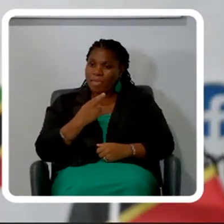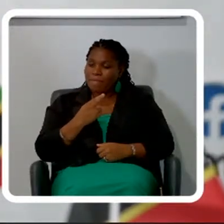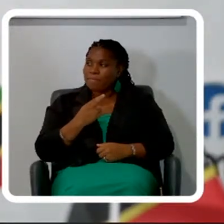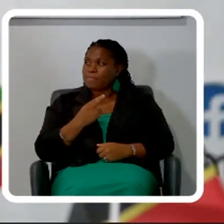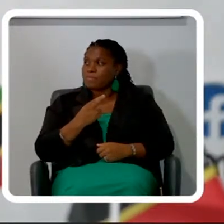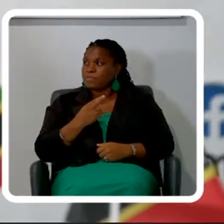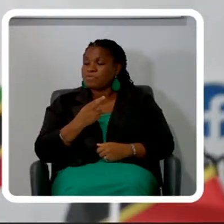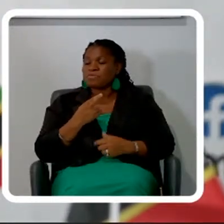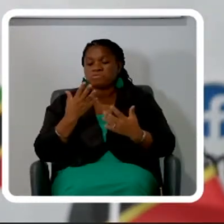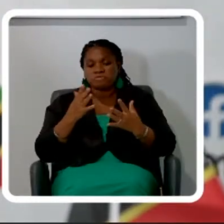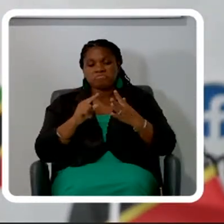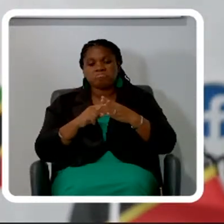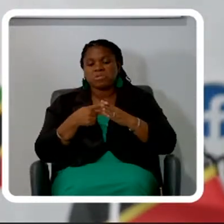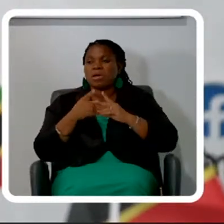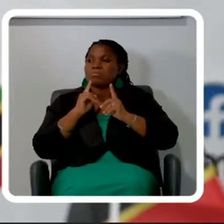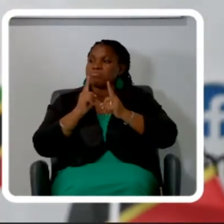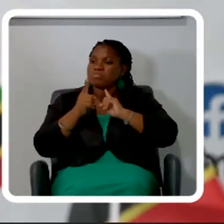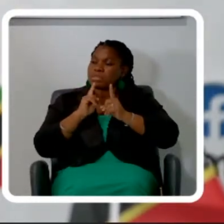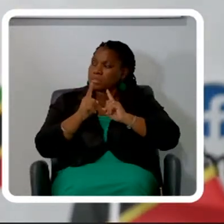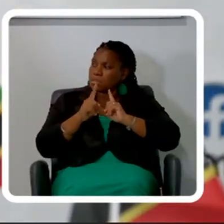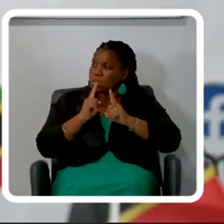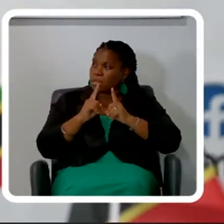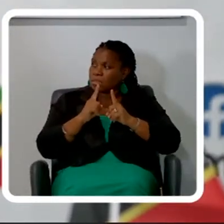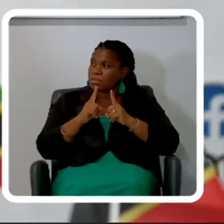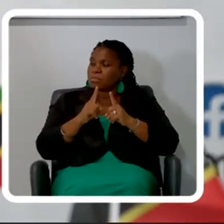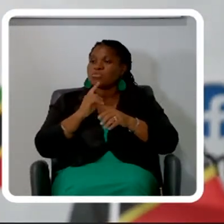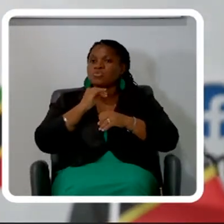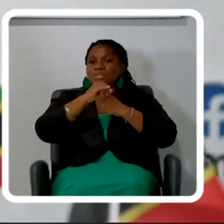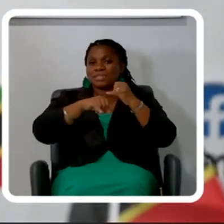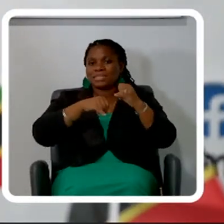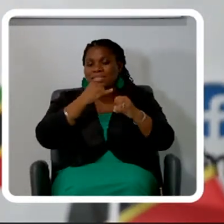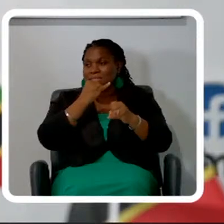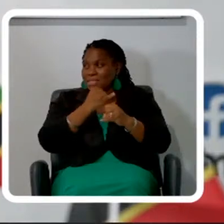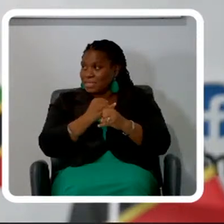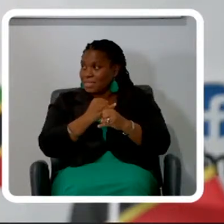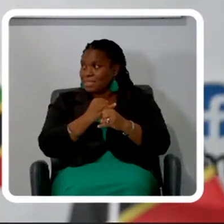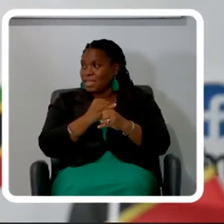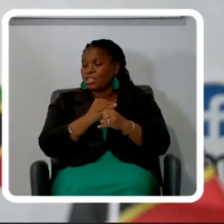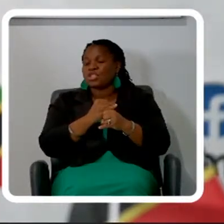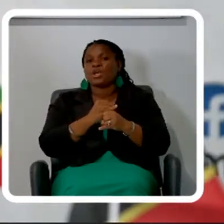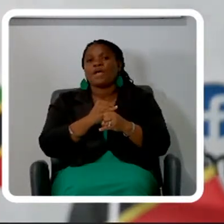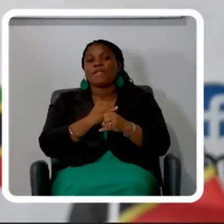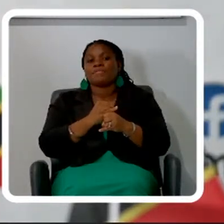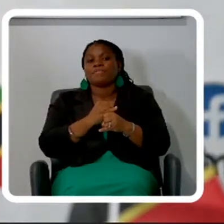entered into discussion with the International Atomic Agency